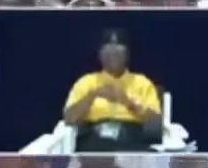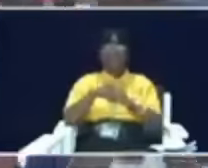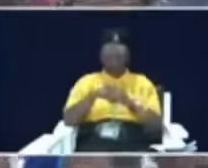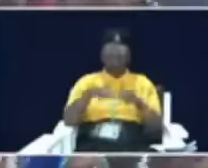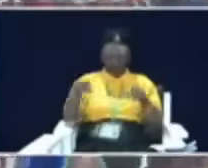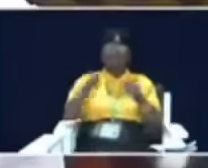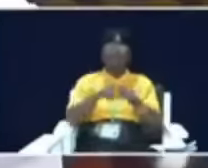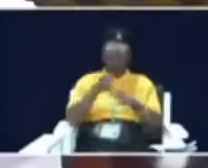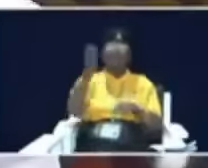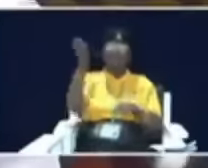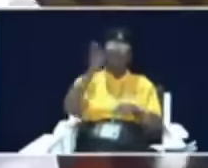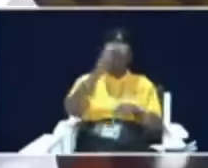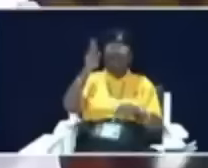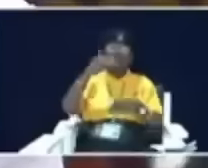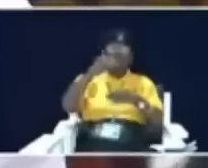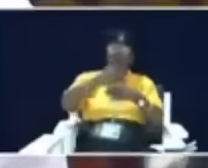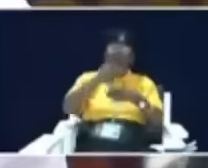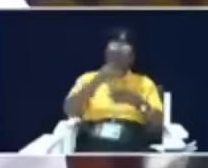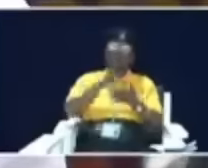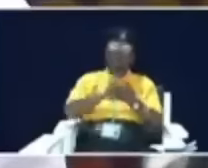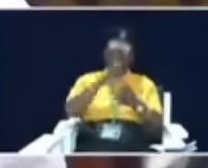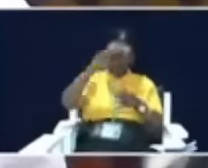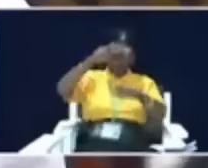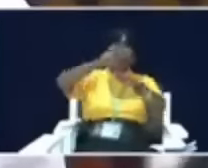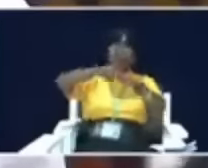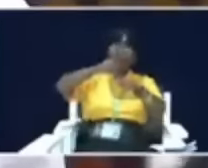So there are walls that are natural,